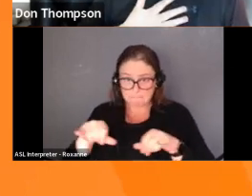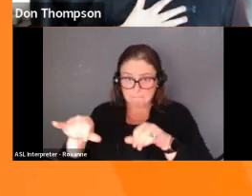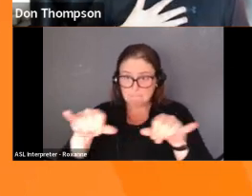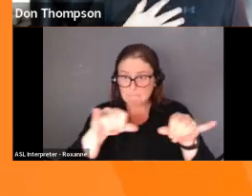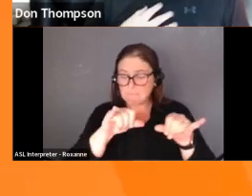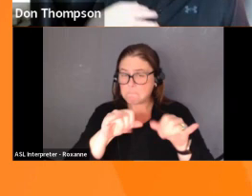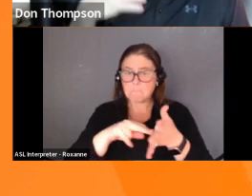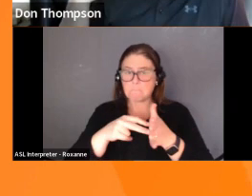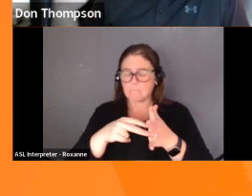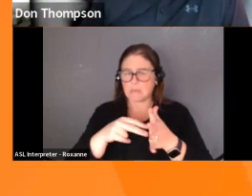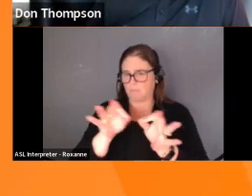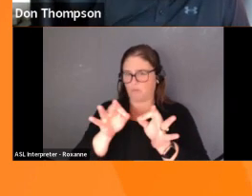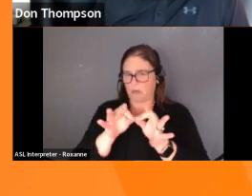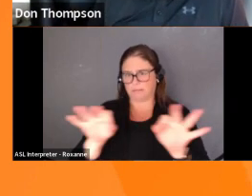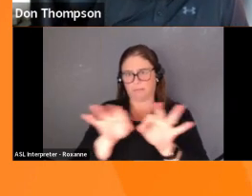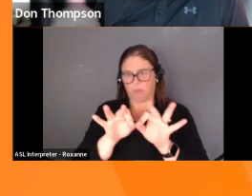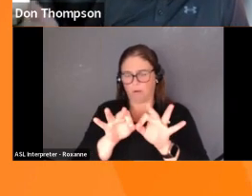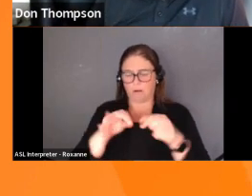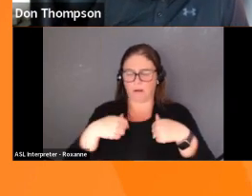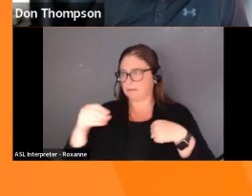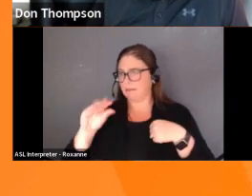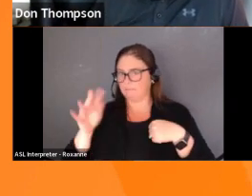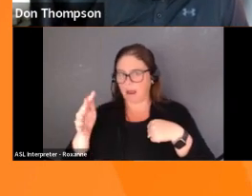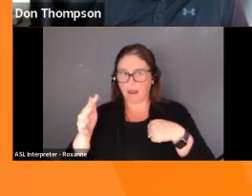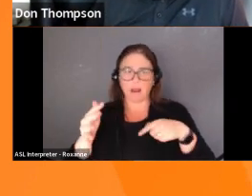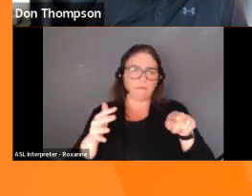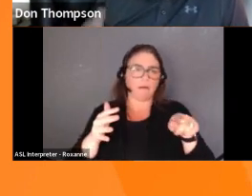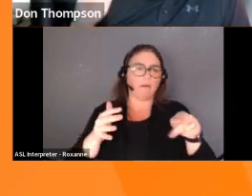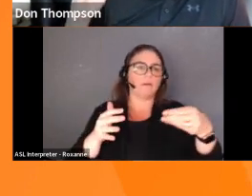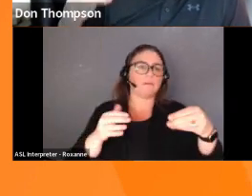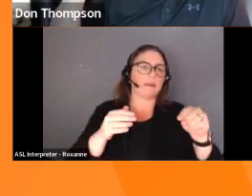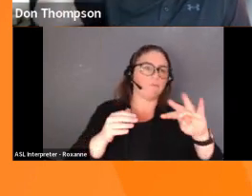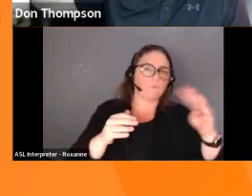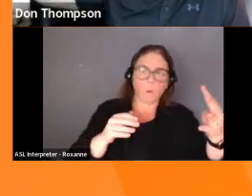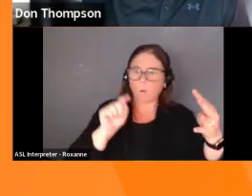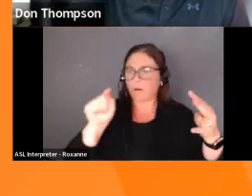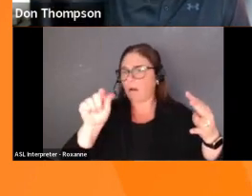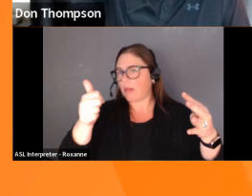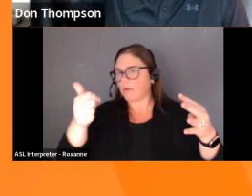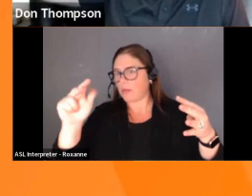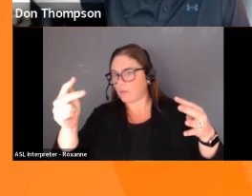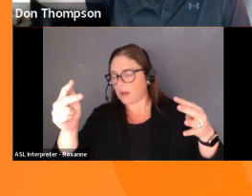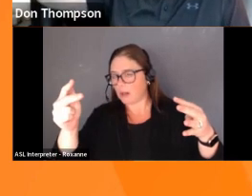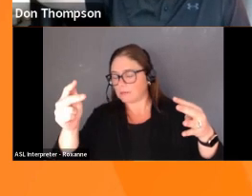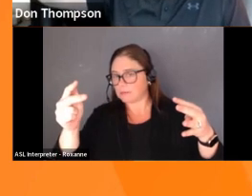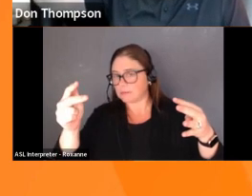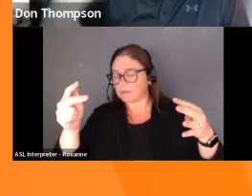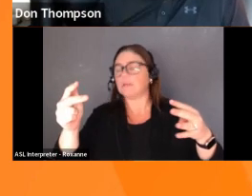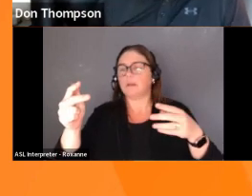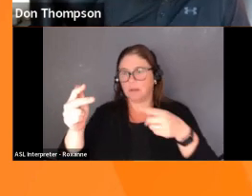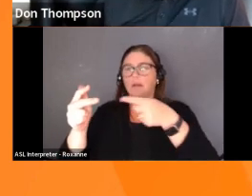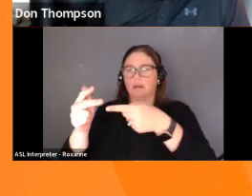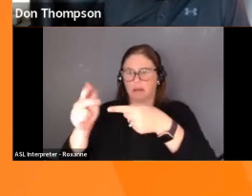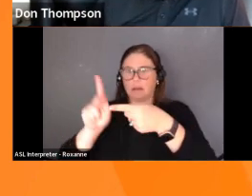I'm selling them for $5, Mickey sells them for $4, and Adelaide sells it for $3. Adelaide's going to get more of that buy